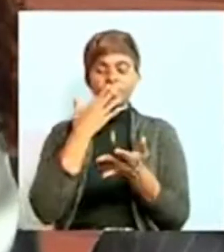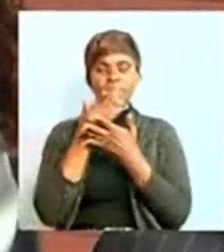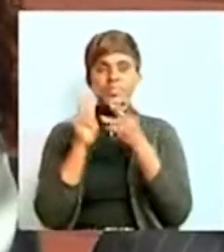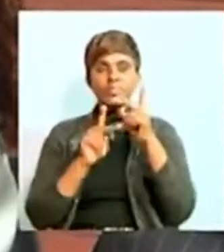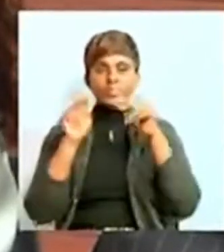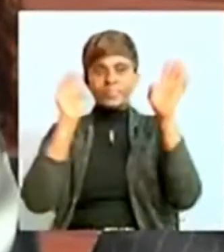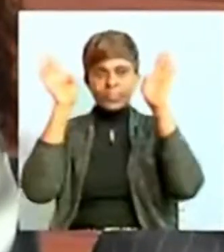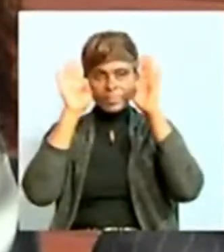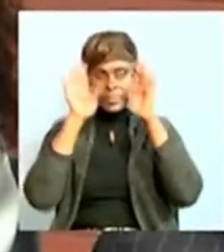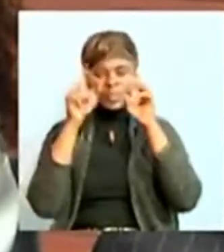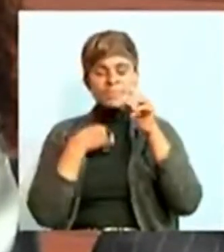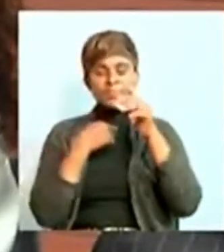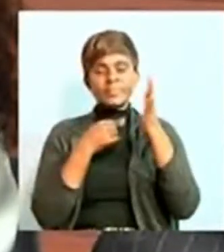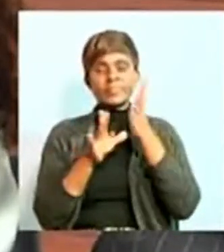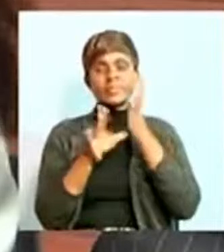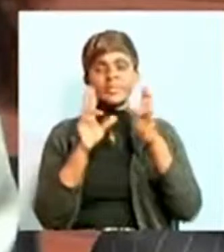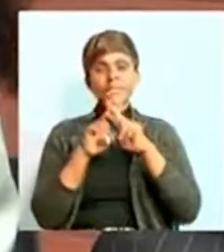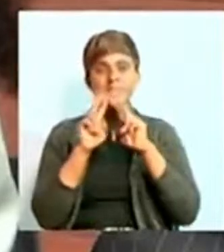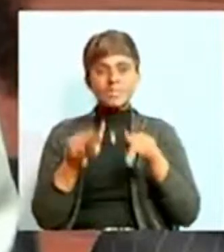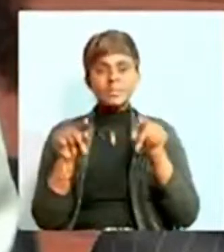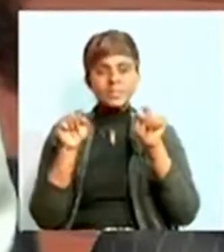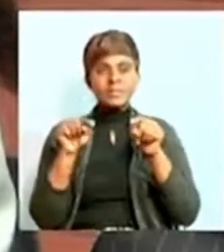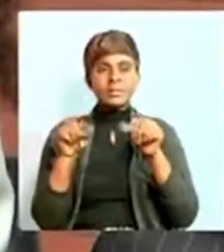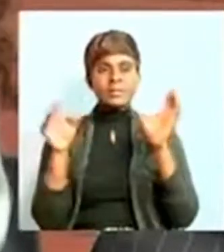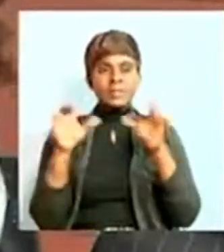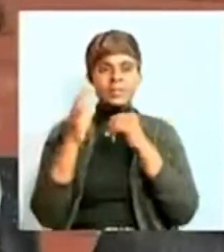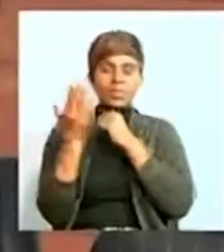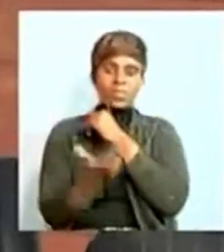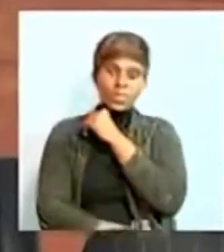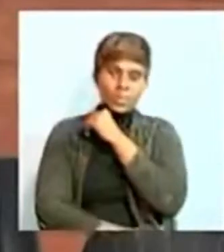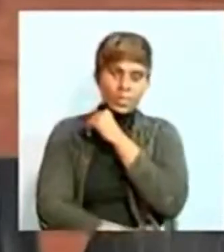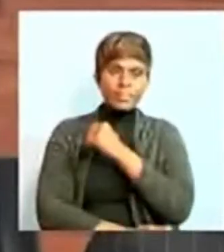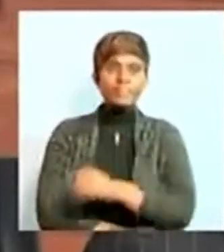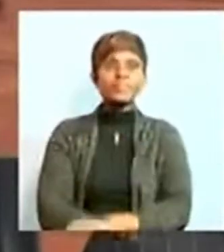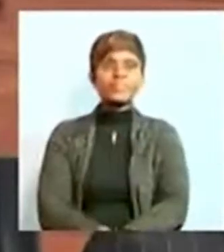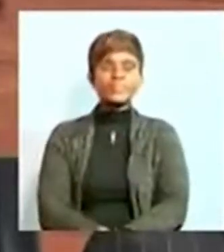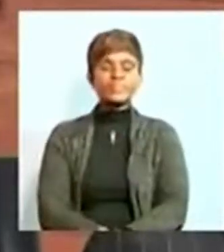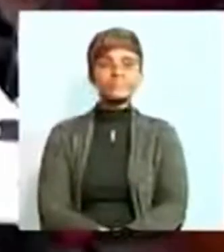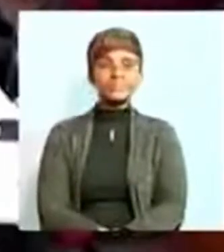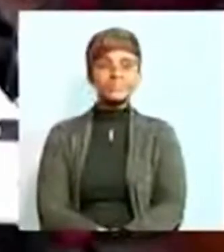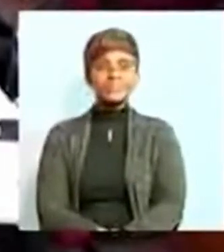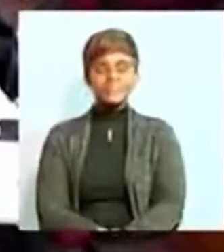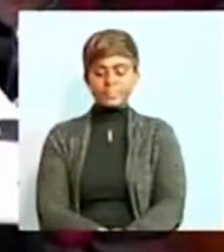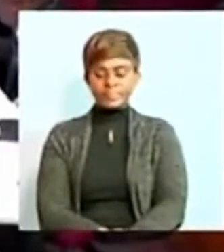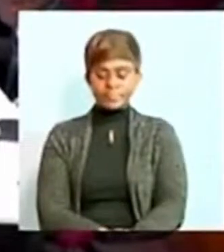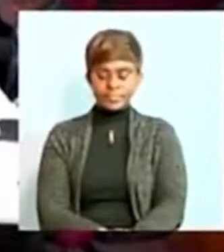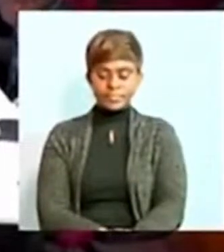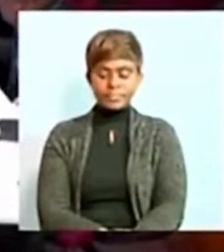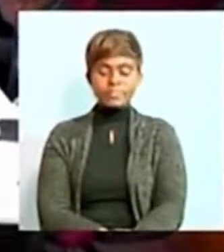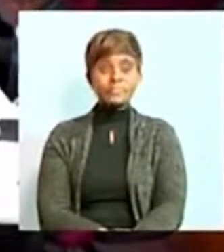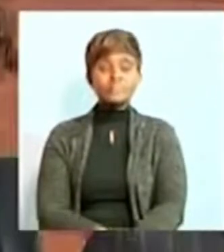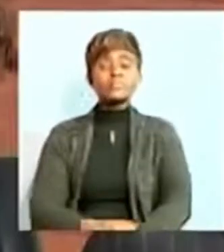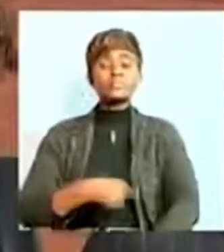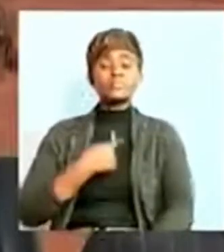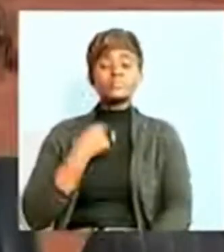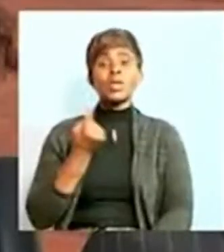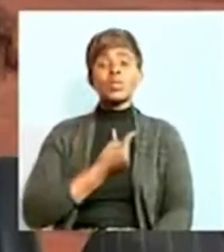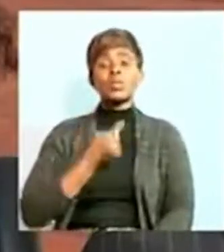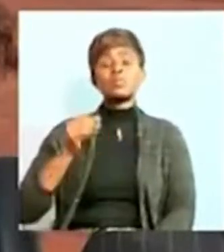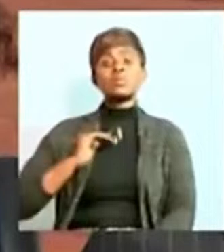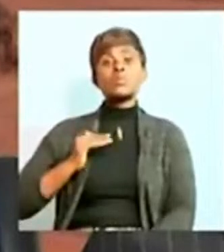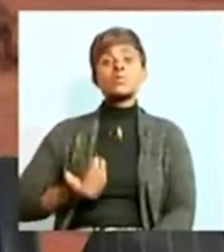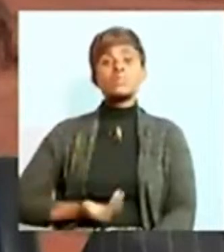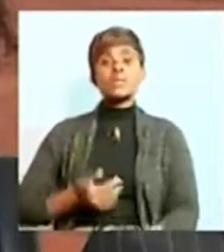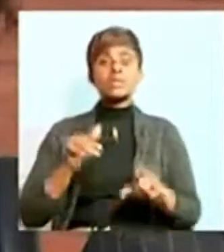Kalulushi. I am also Vice Chairperson of this committee. You're welcome. Thank you so much. And I'm the only female in